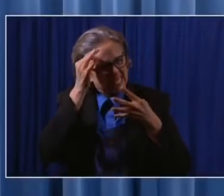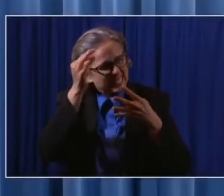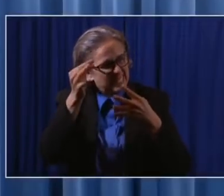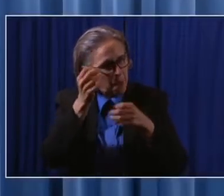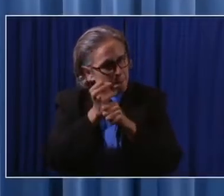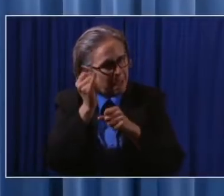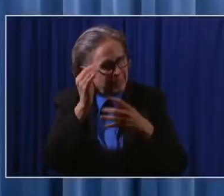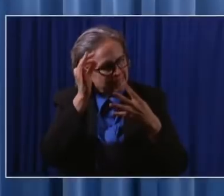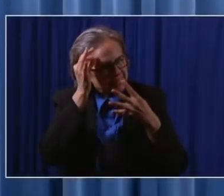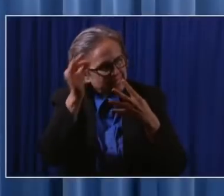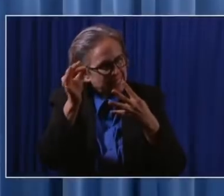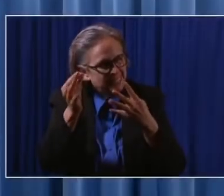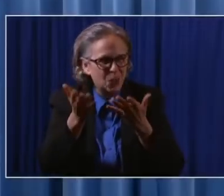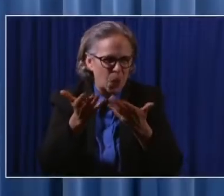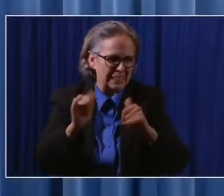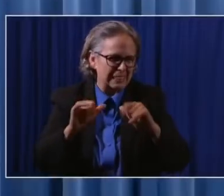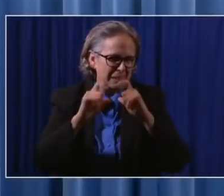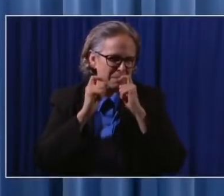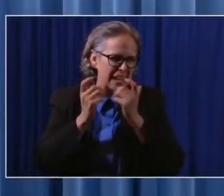orange.